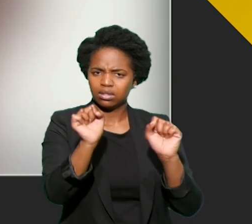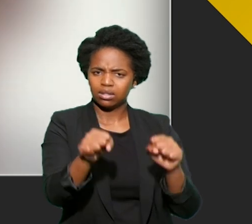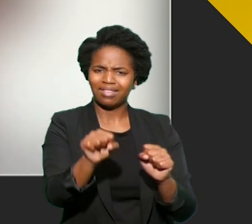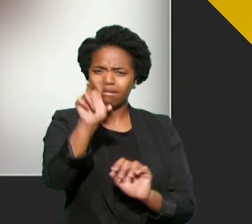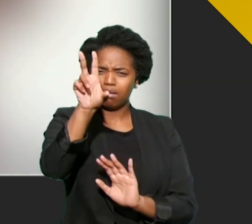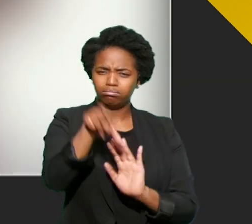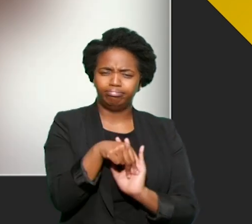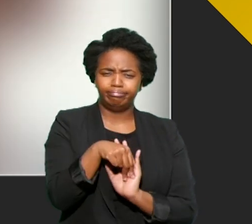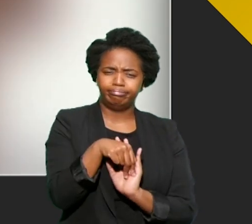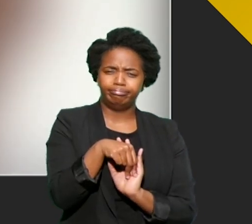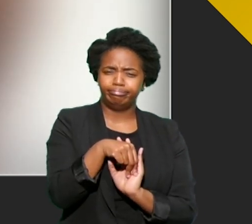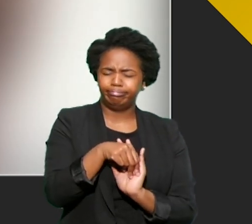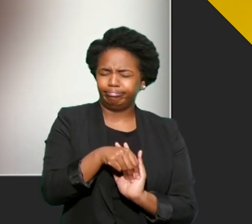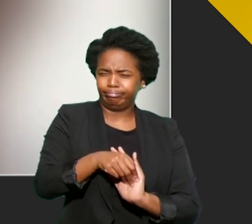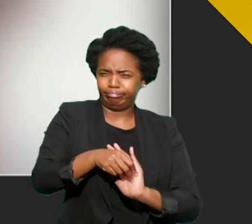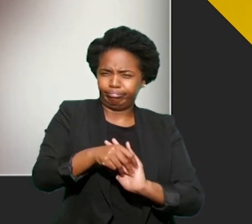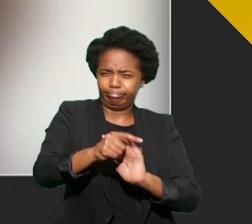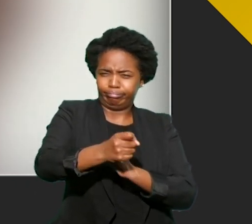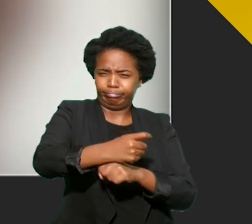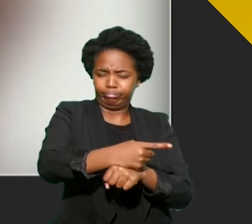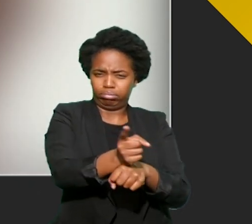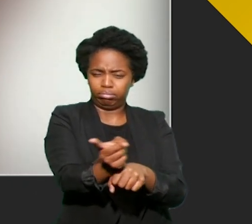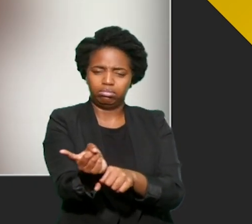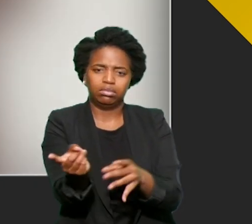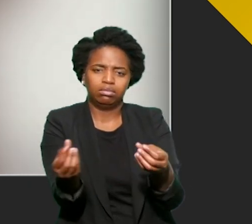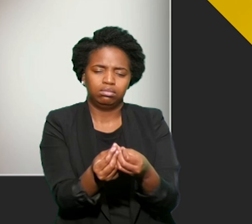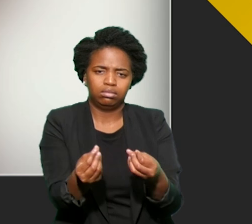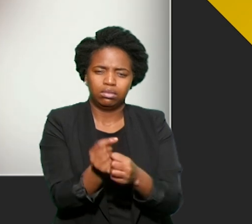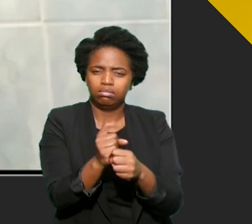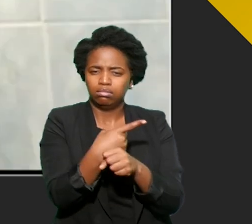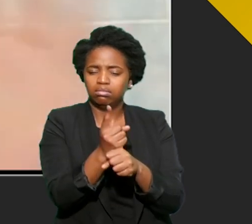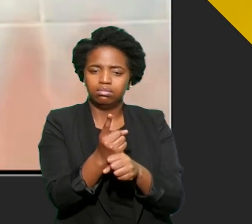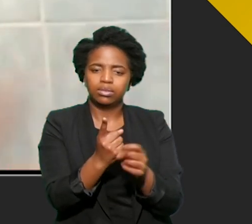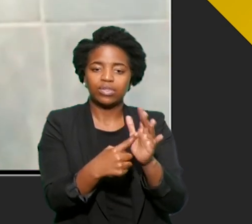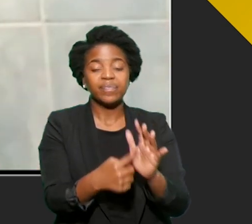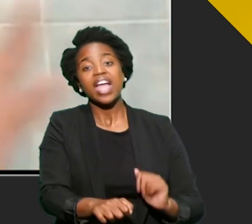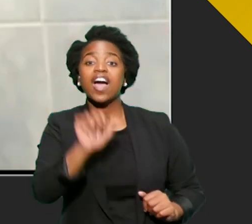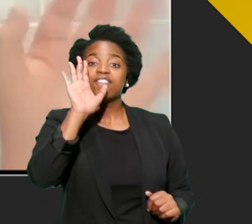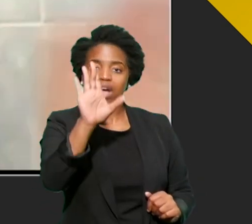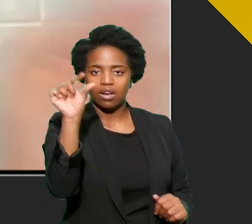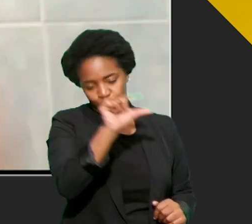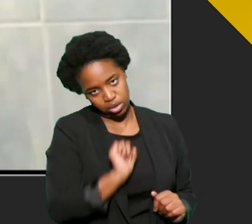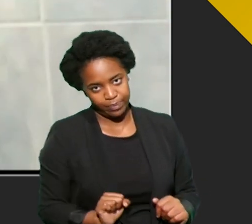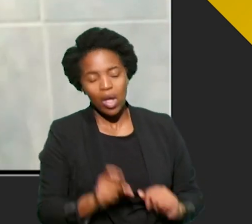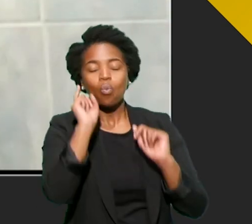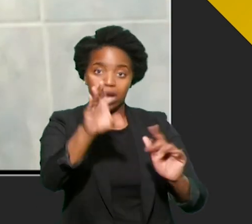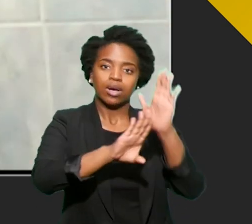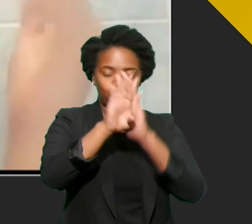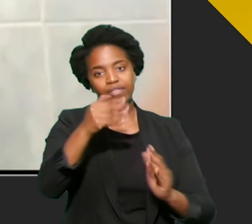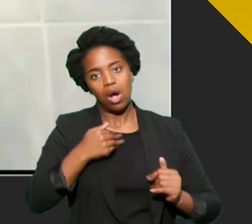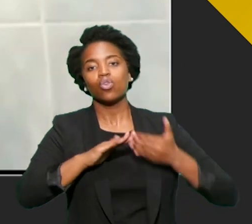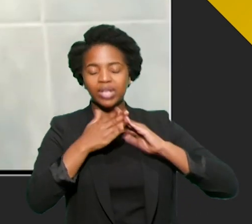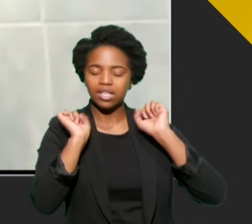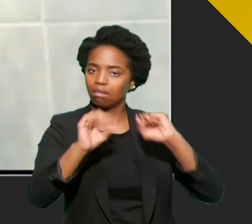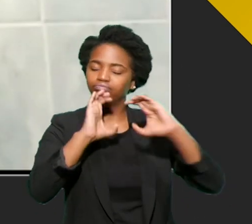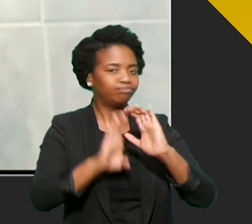download various forms of entertainment faster. That's just how I feel. 5G will definitely improve our communications.